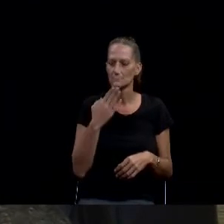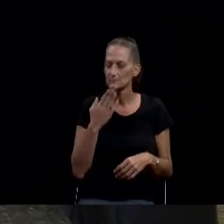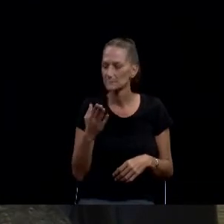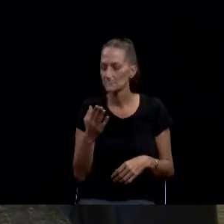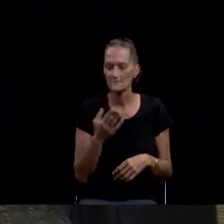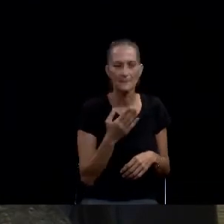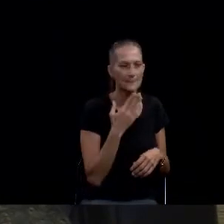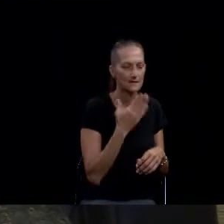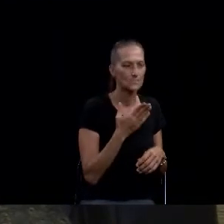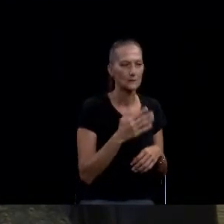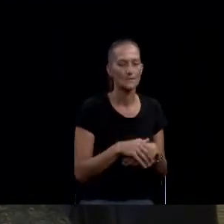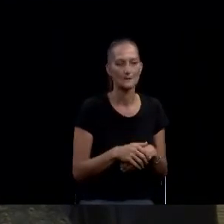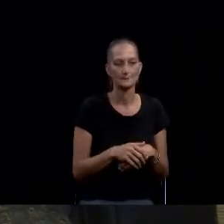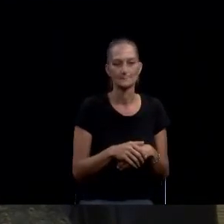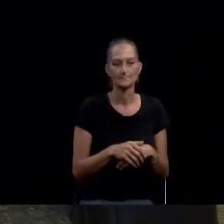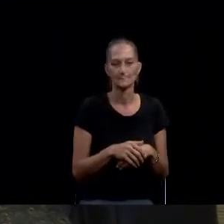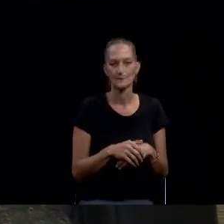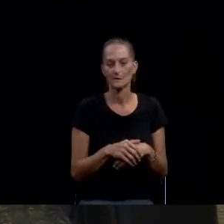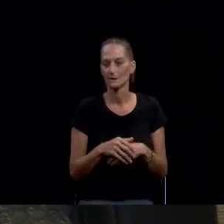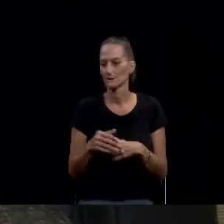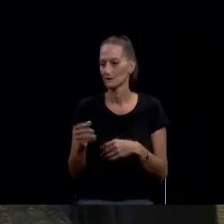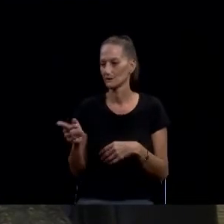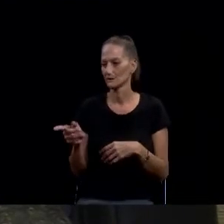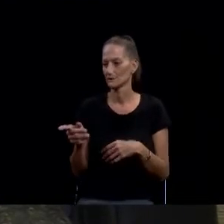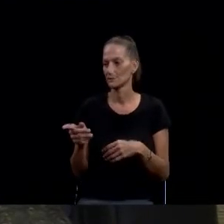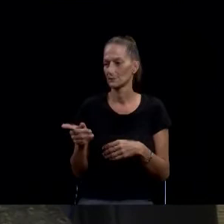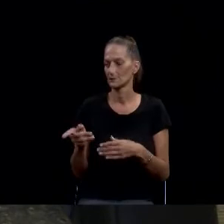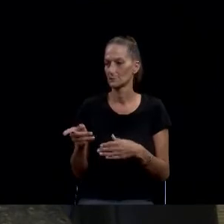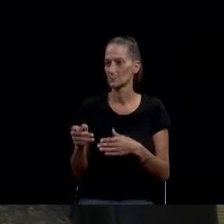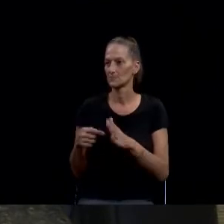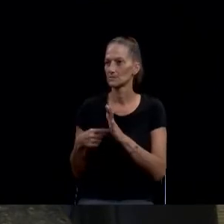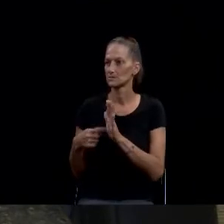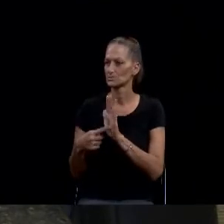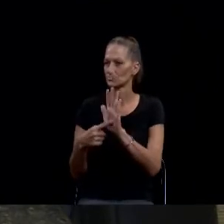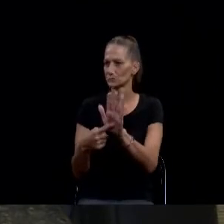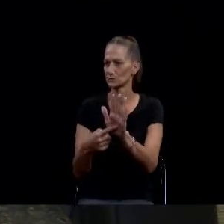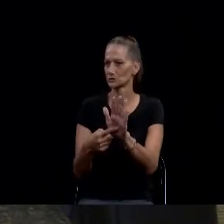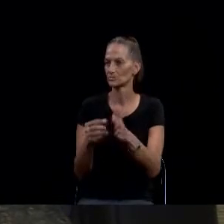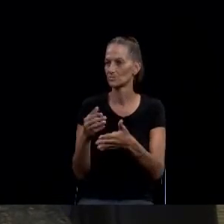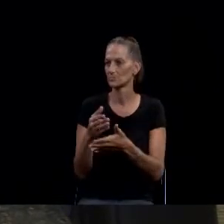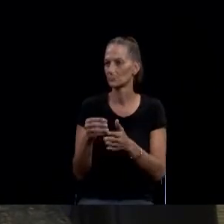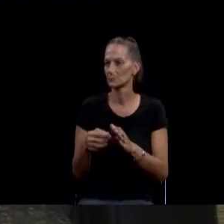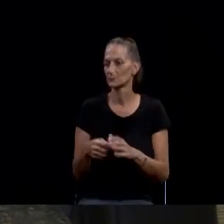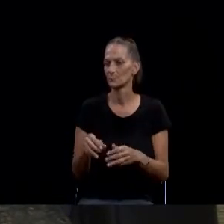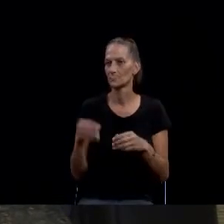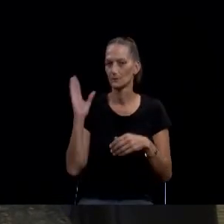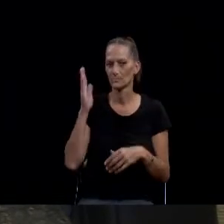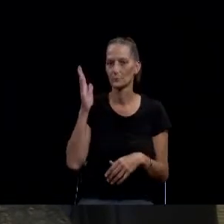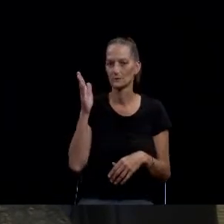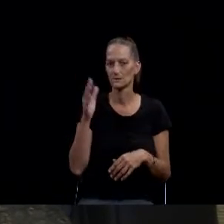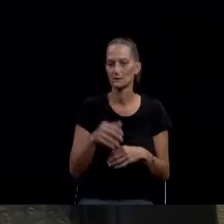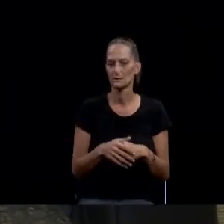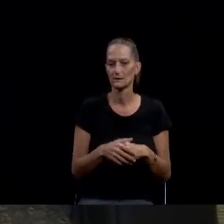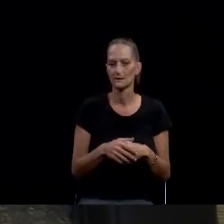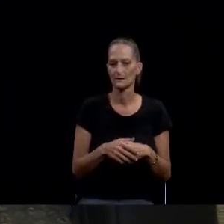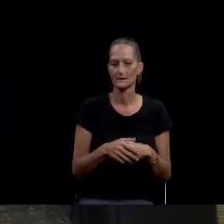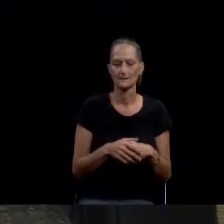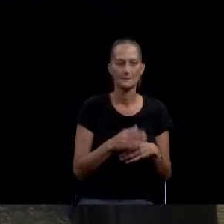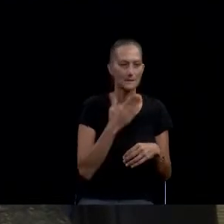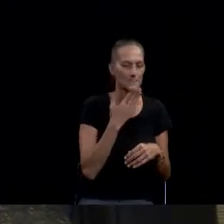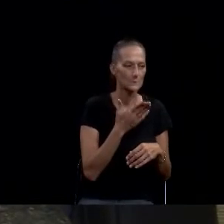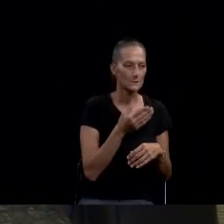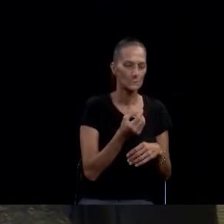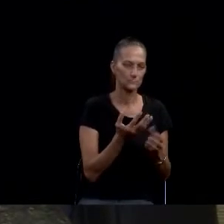your presentation. Yes, ma'am. Give me just a second to get it to display